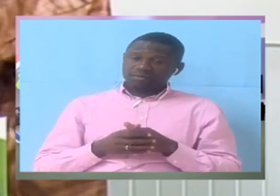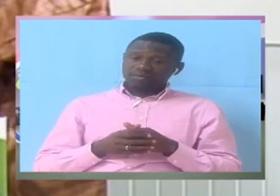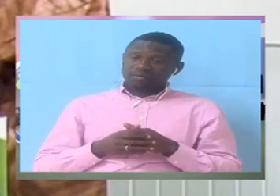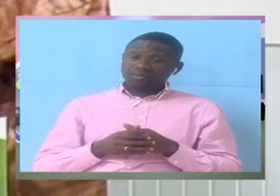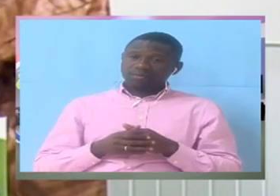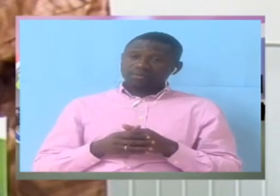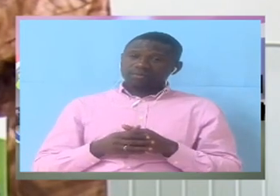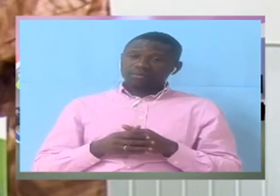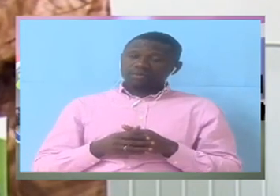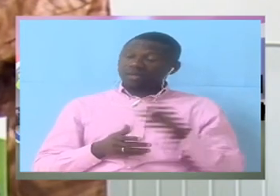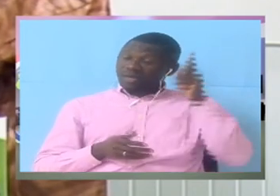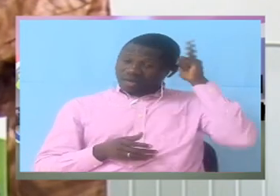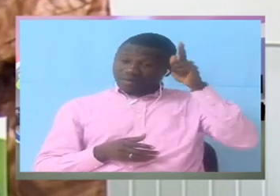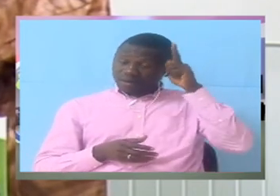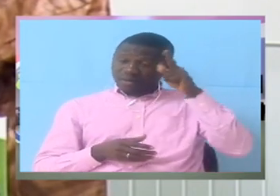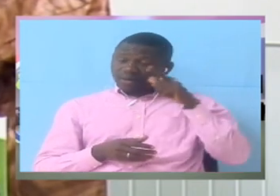Liberia.